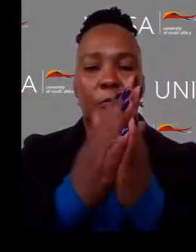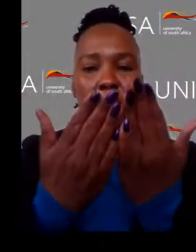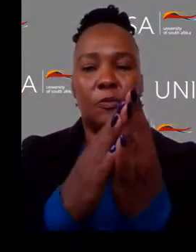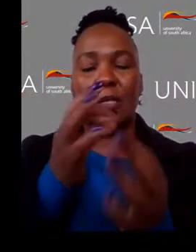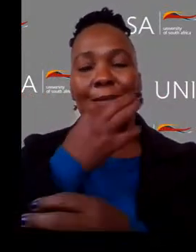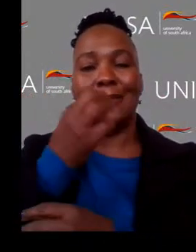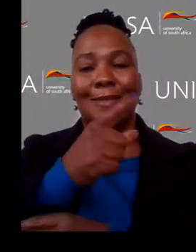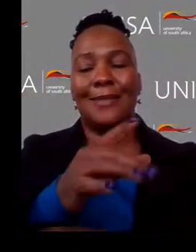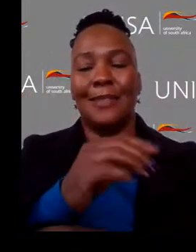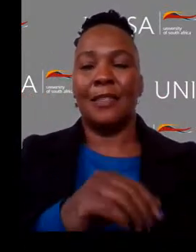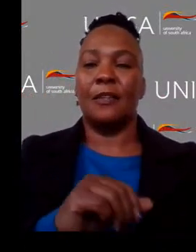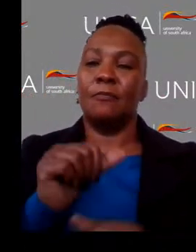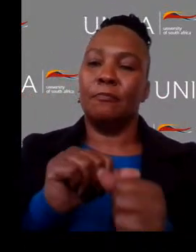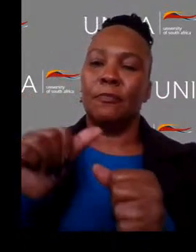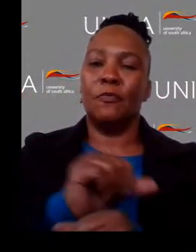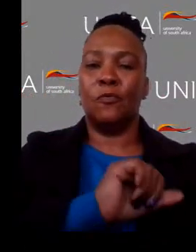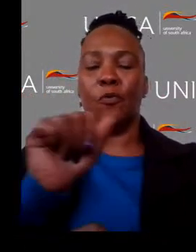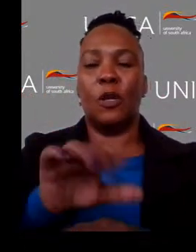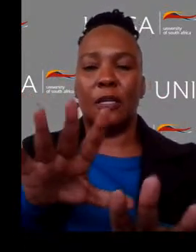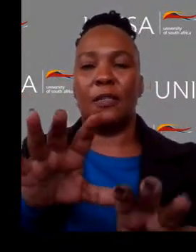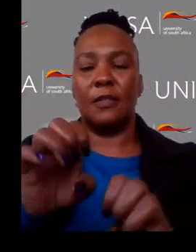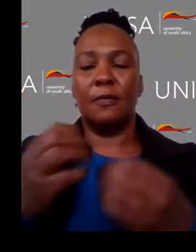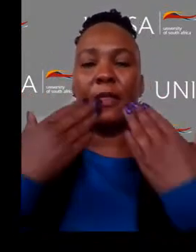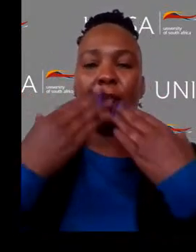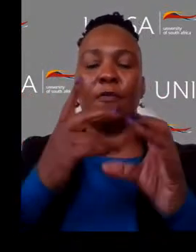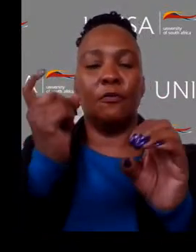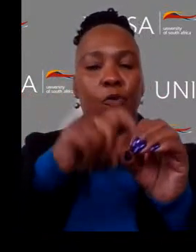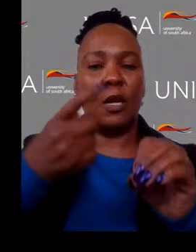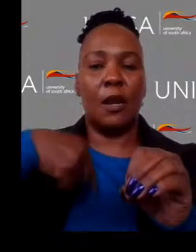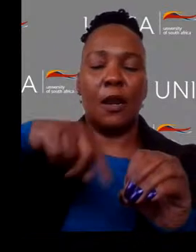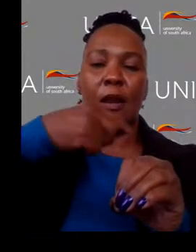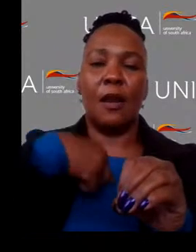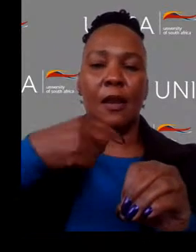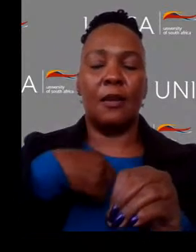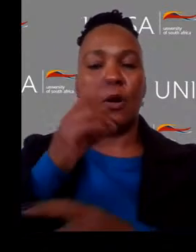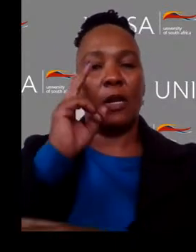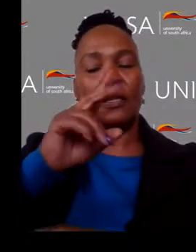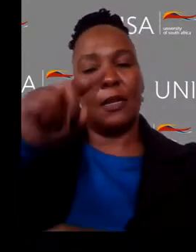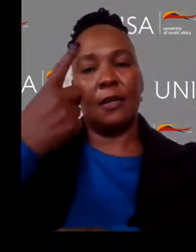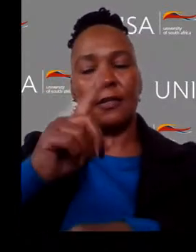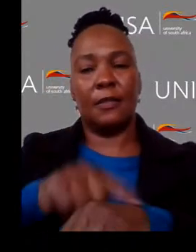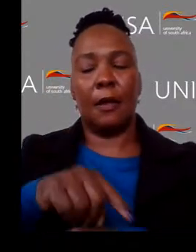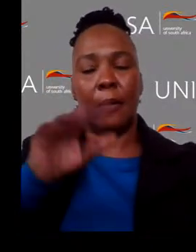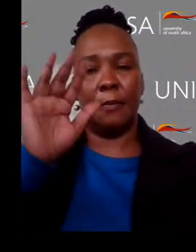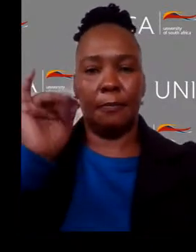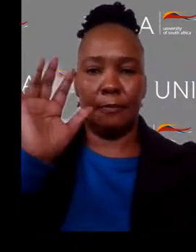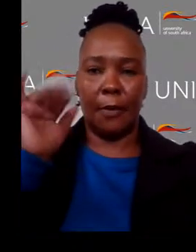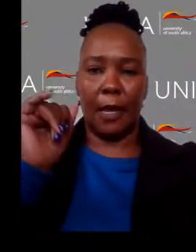the best with your exams. Thank you for joining us, and we'll see you next time. Goodbye.